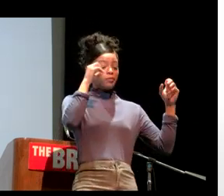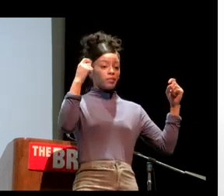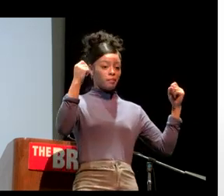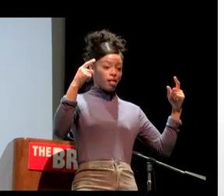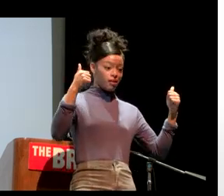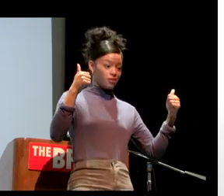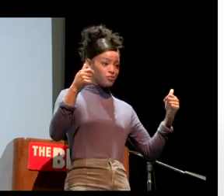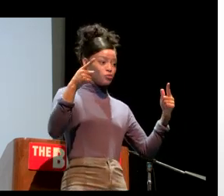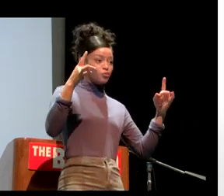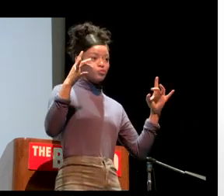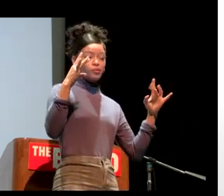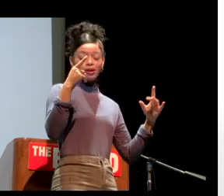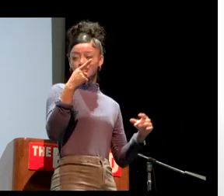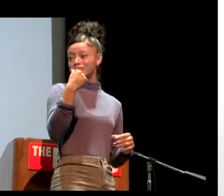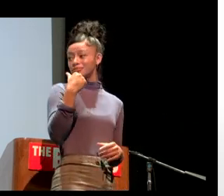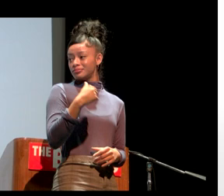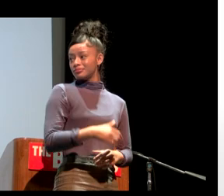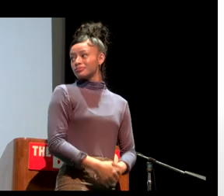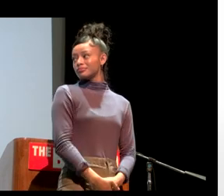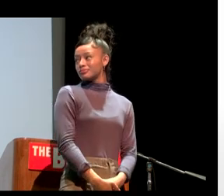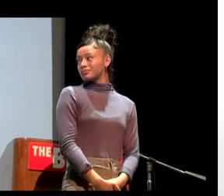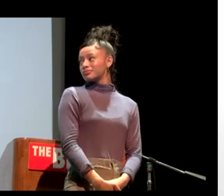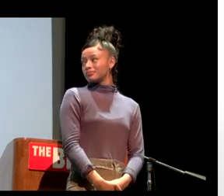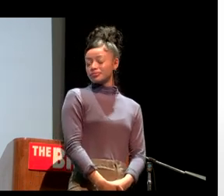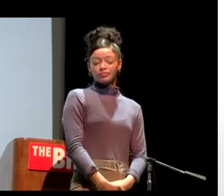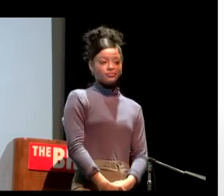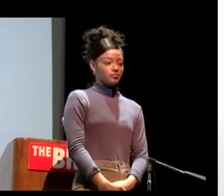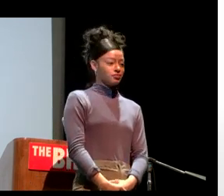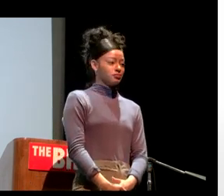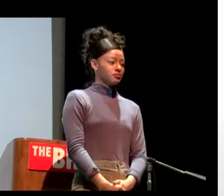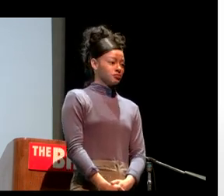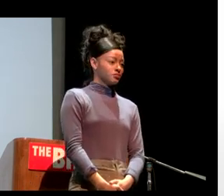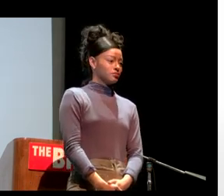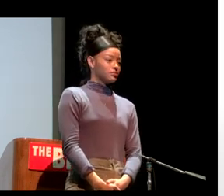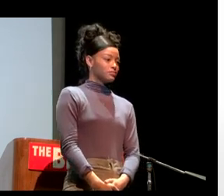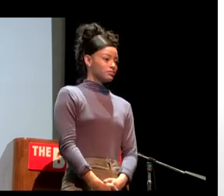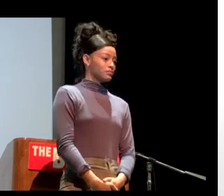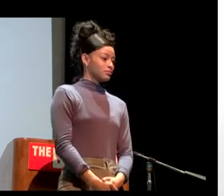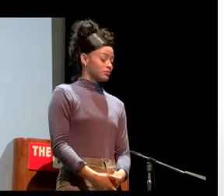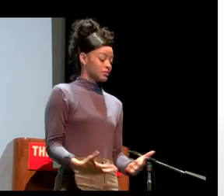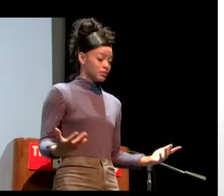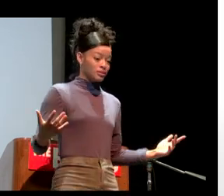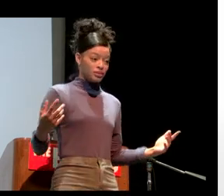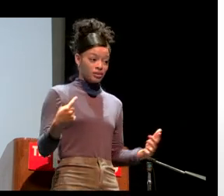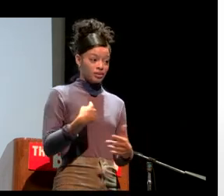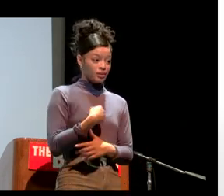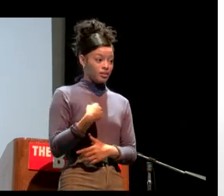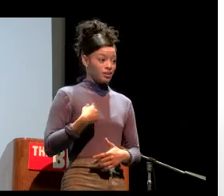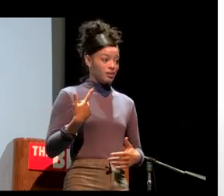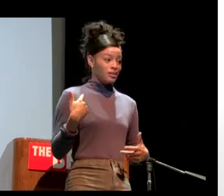Ooh. So I have to admit I'm kind of a squealing infant in this world,